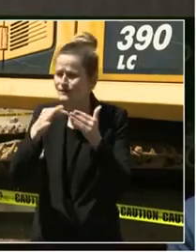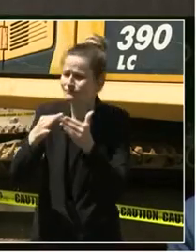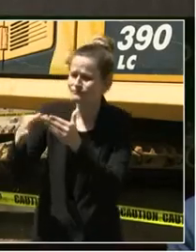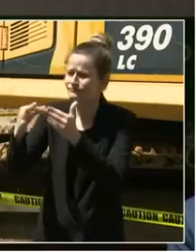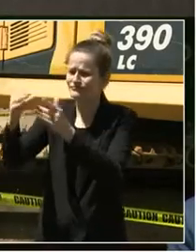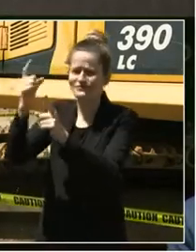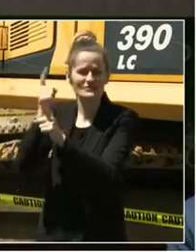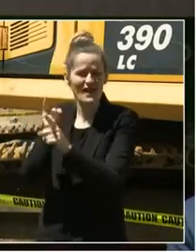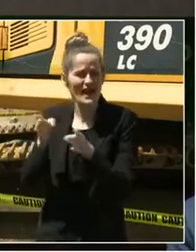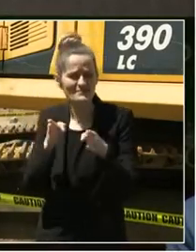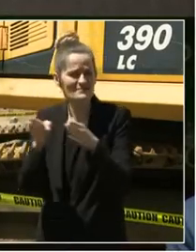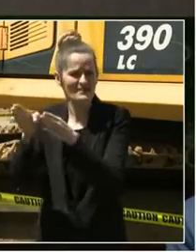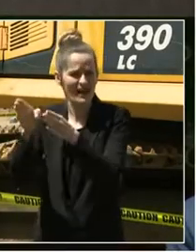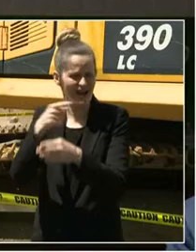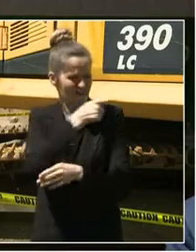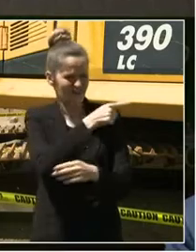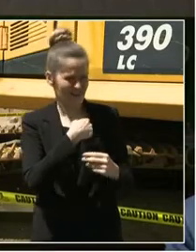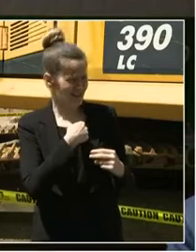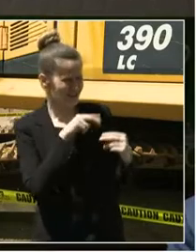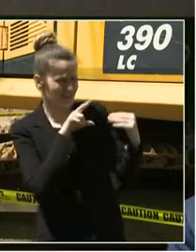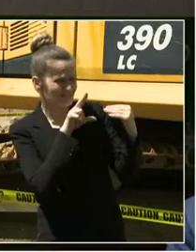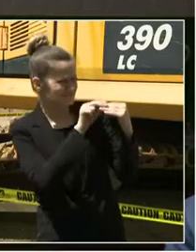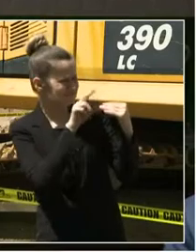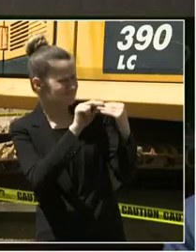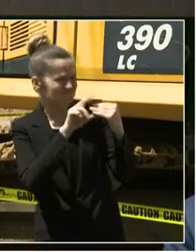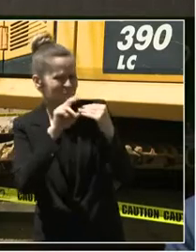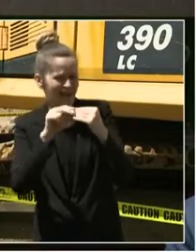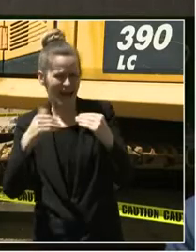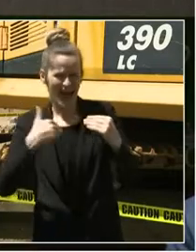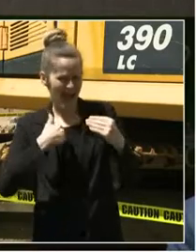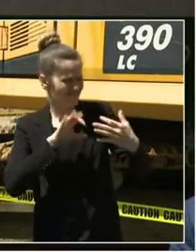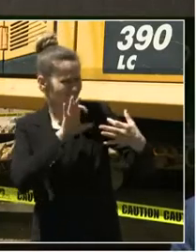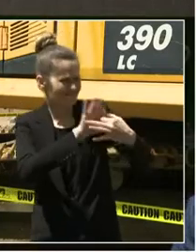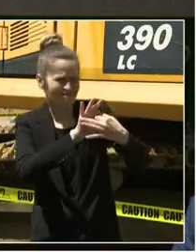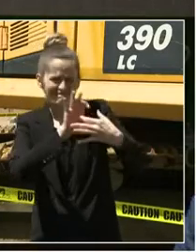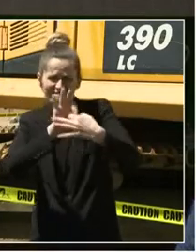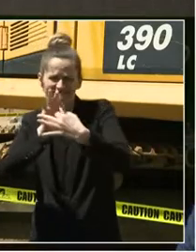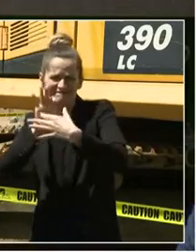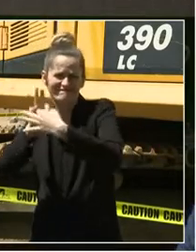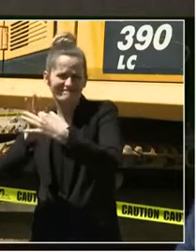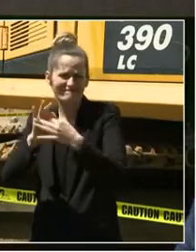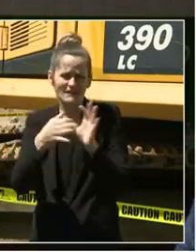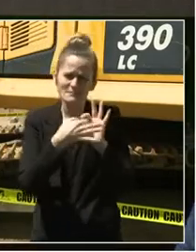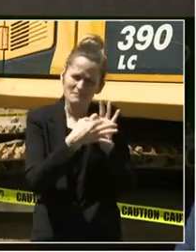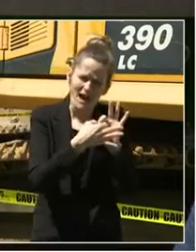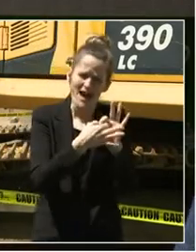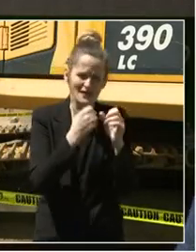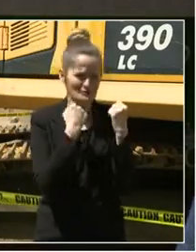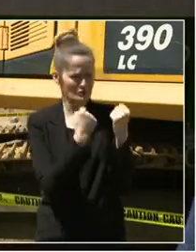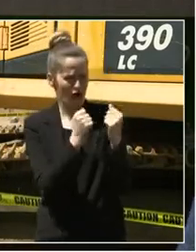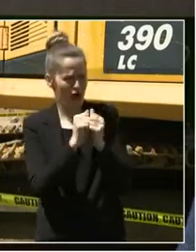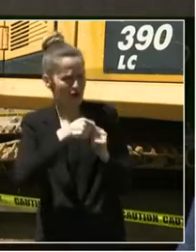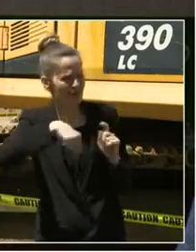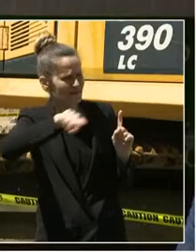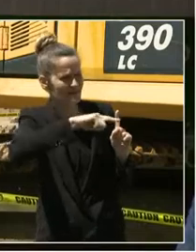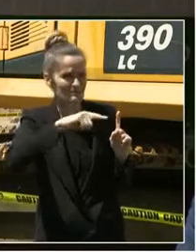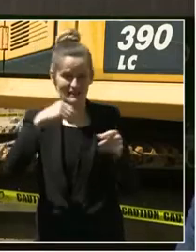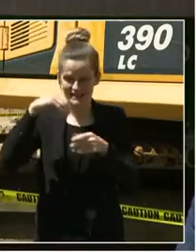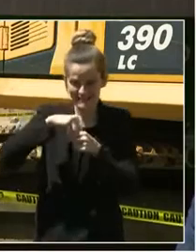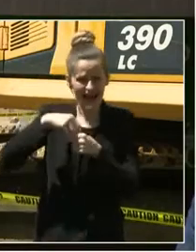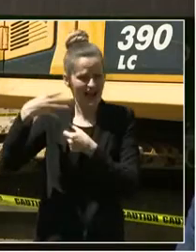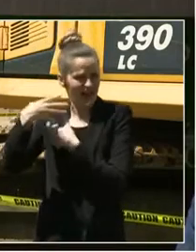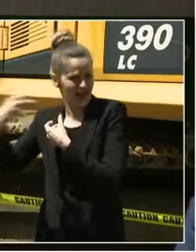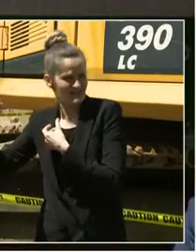bonding inside and outside with the people who frequent the center. Therefore, which